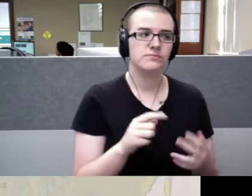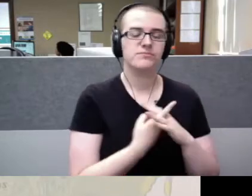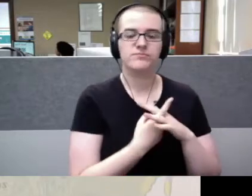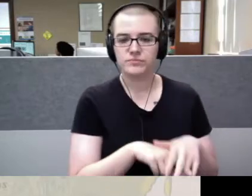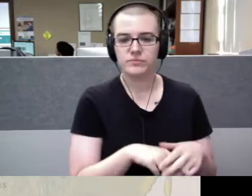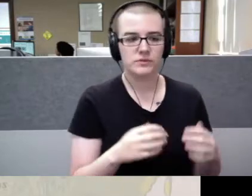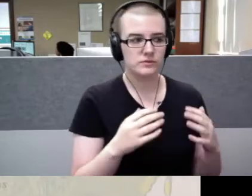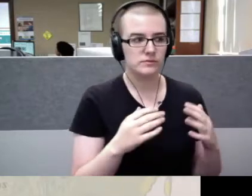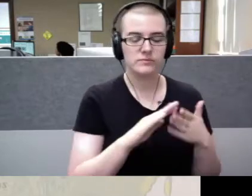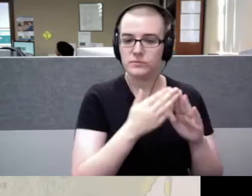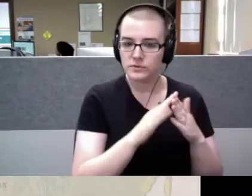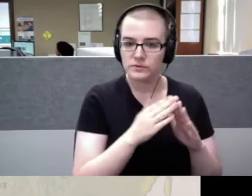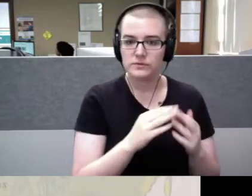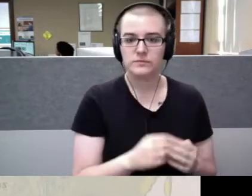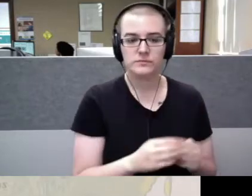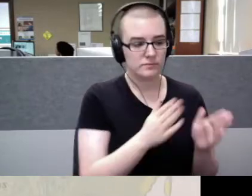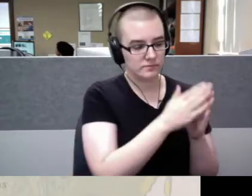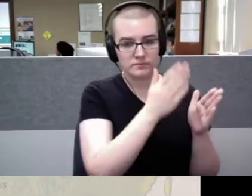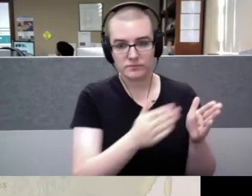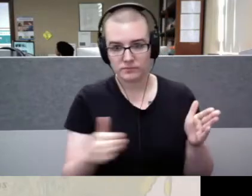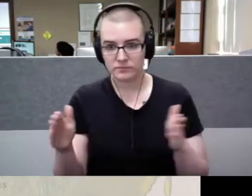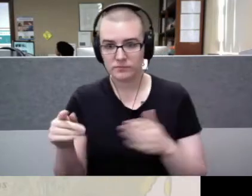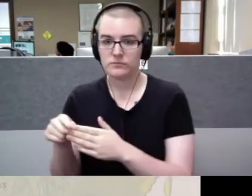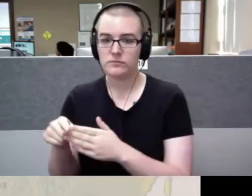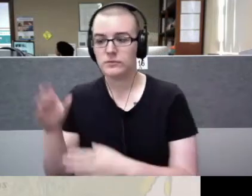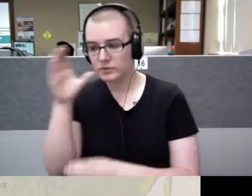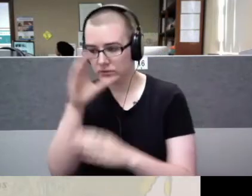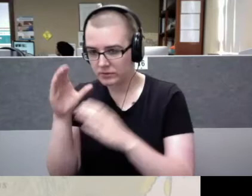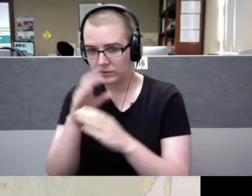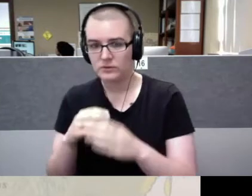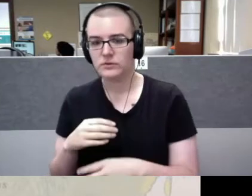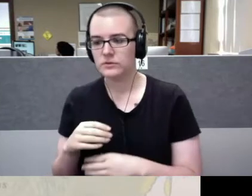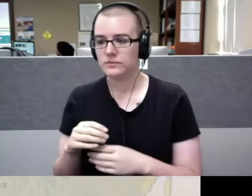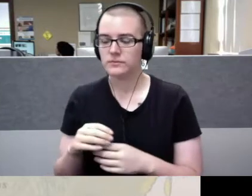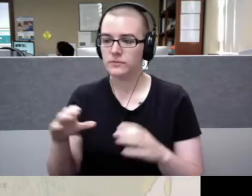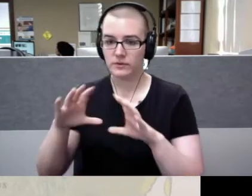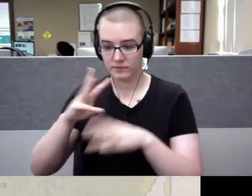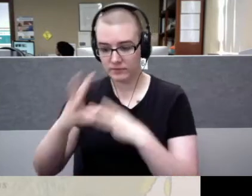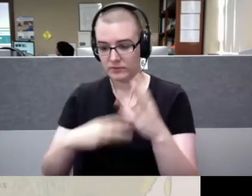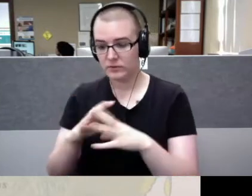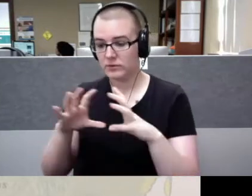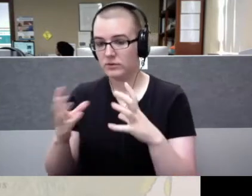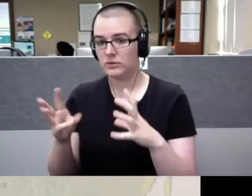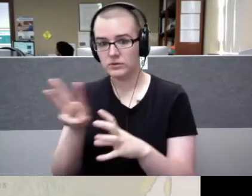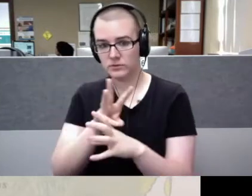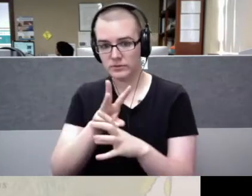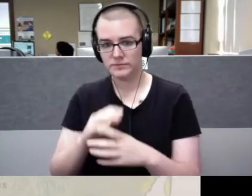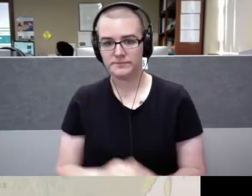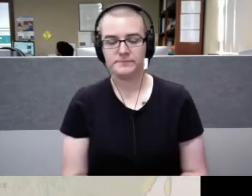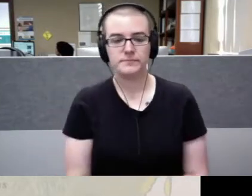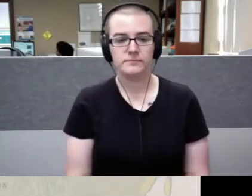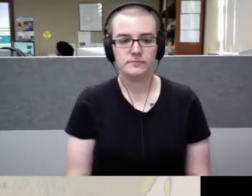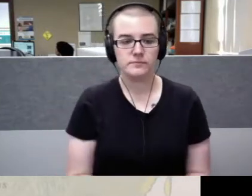of civilizations, all the way through exploration of the Western Hemisphere. And we're going to start off looking